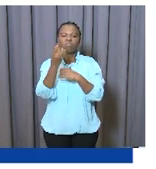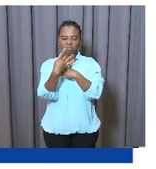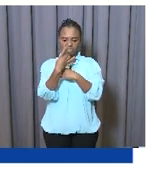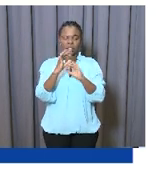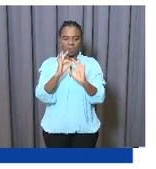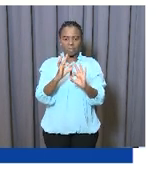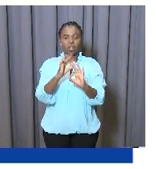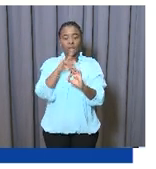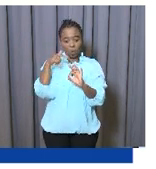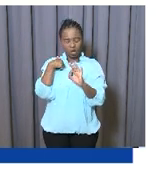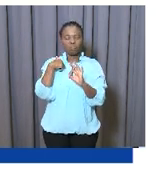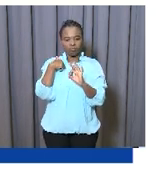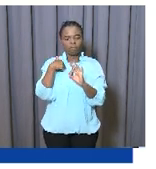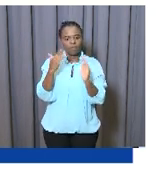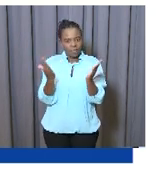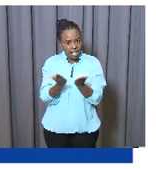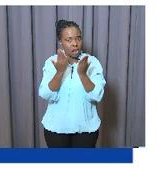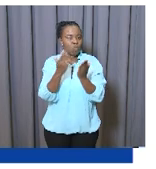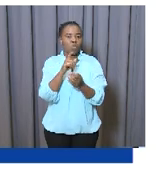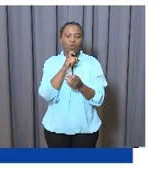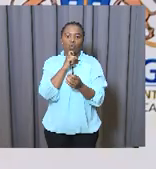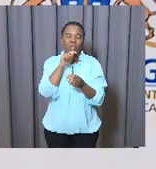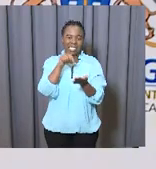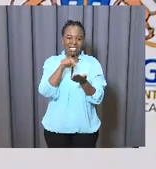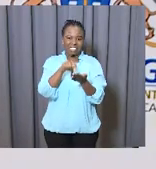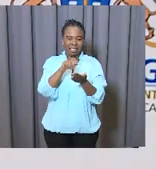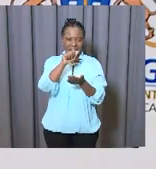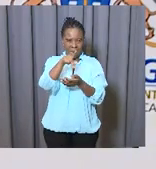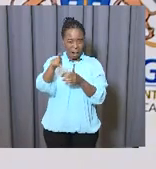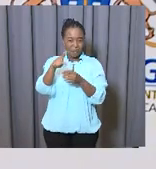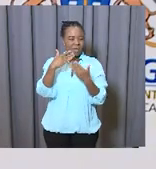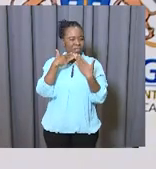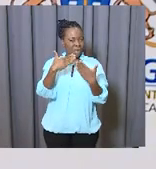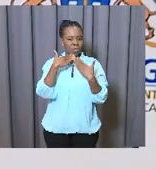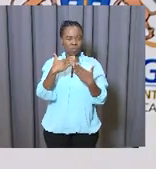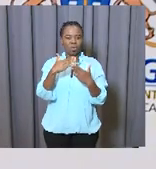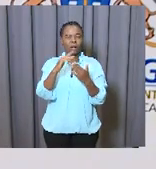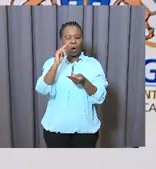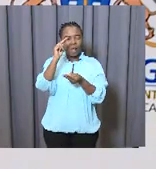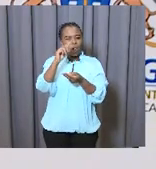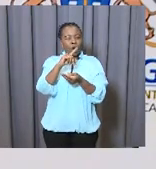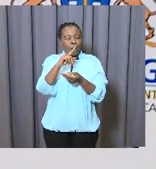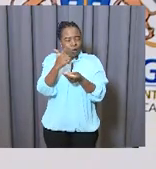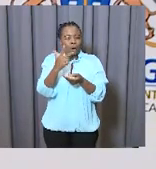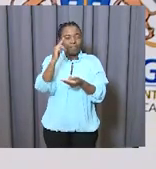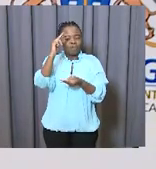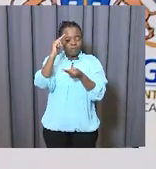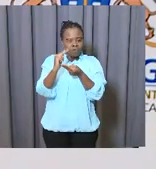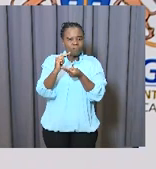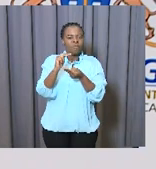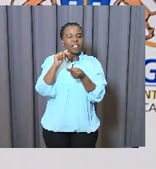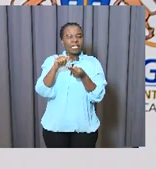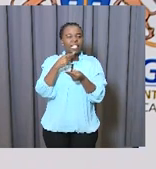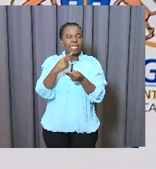really, really want to encourage that you use it. Thank you very much. The long and short of it is the hotspots